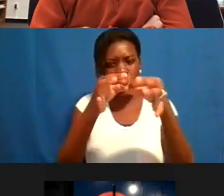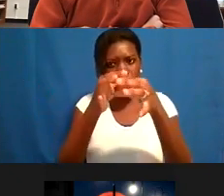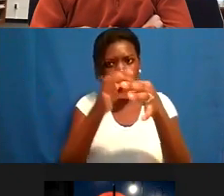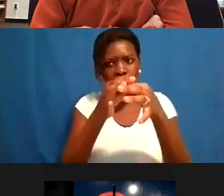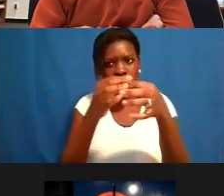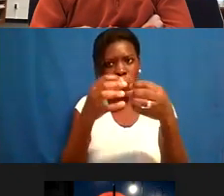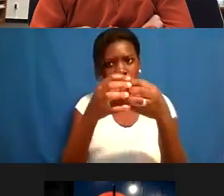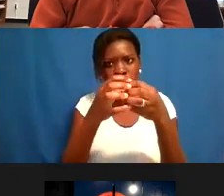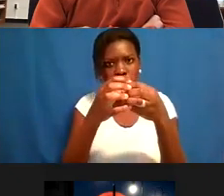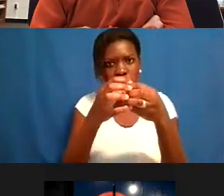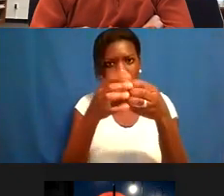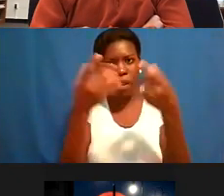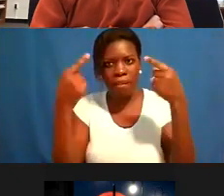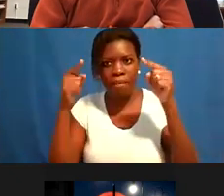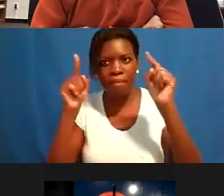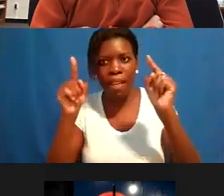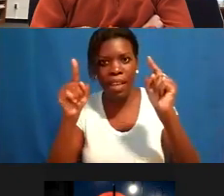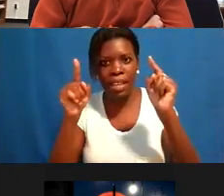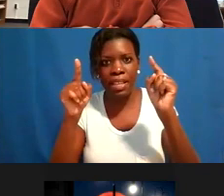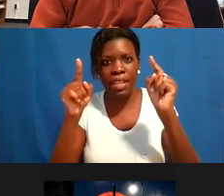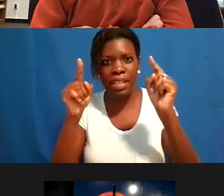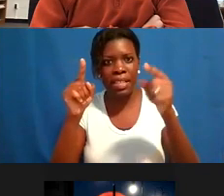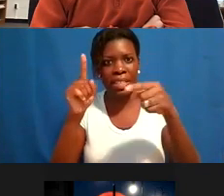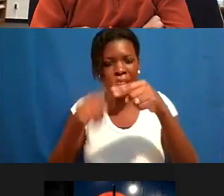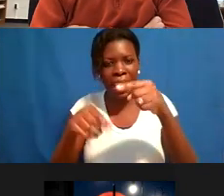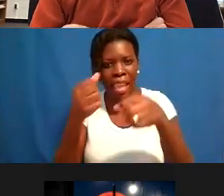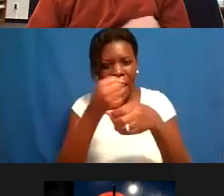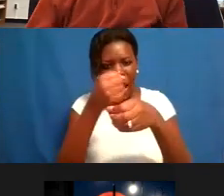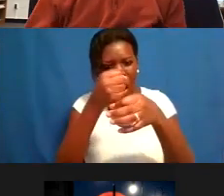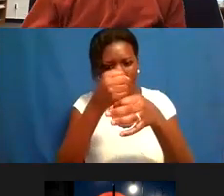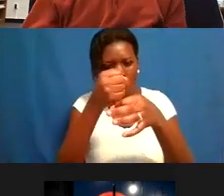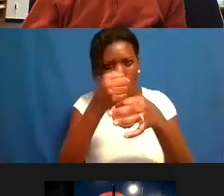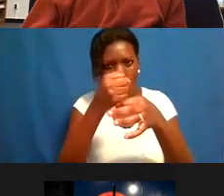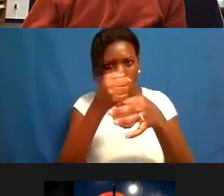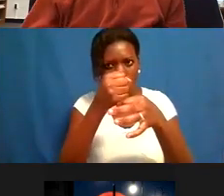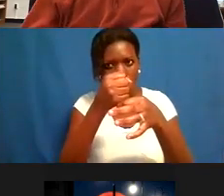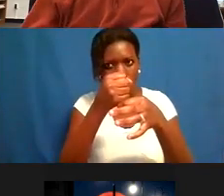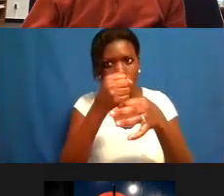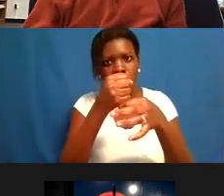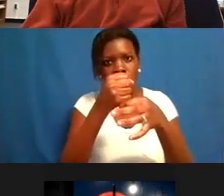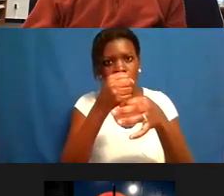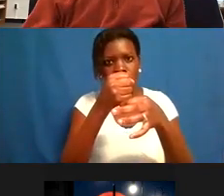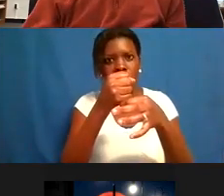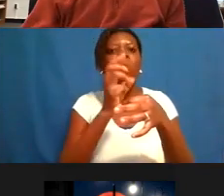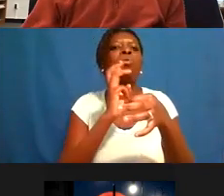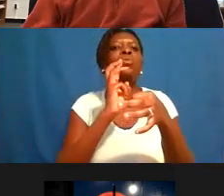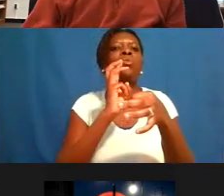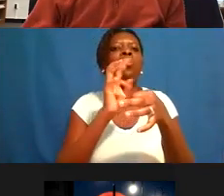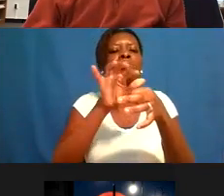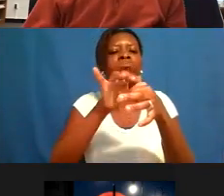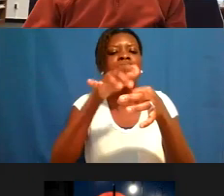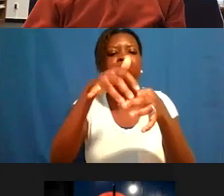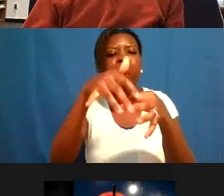And finally, when the surface tension can't hold the water anymore, the water falls from the